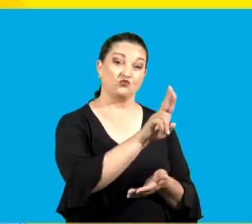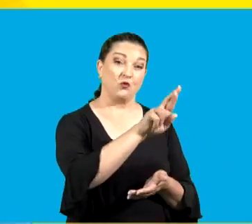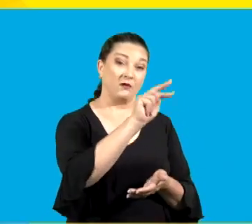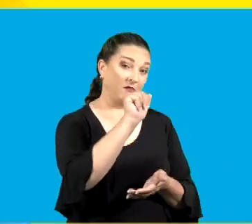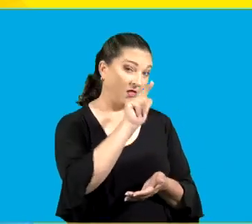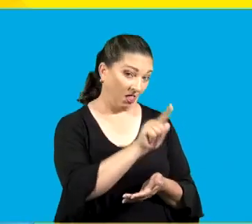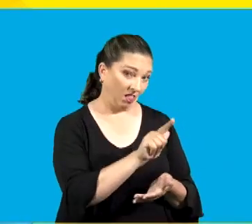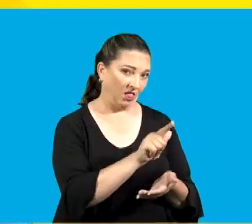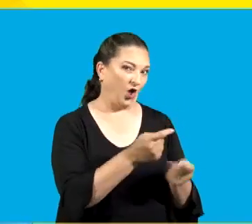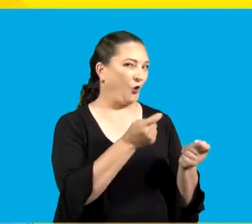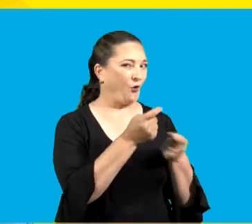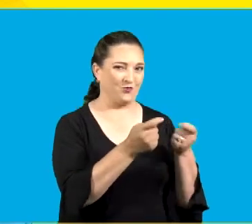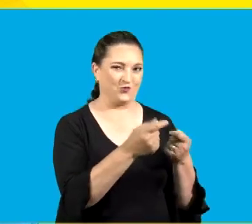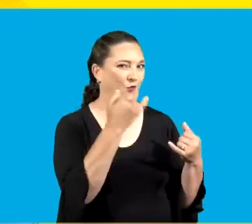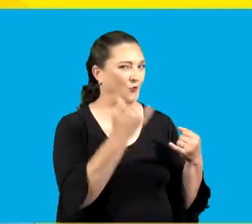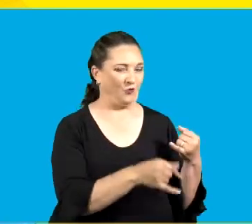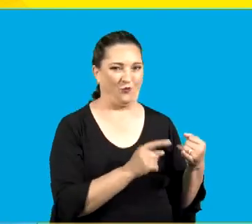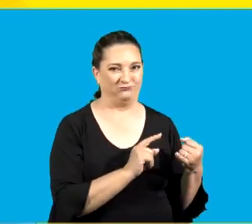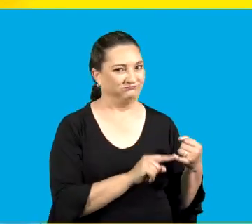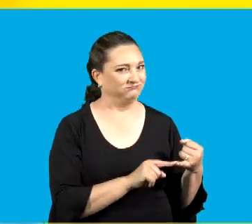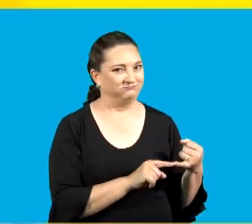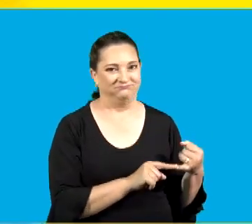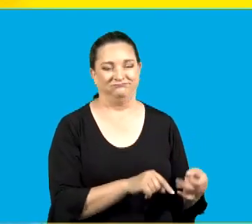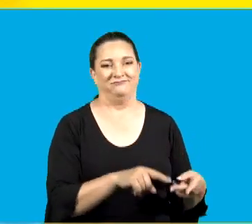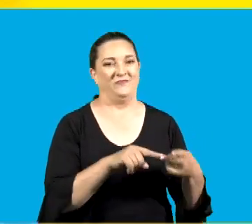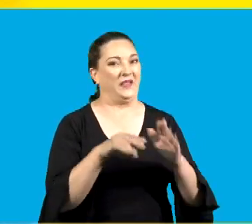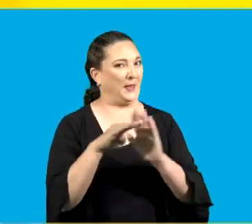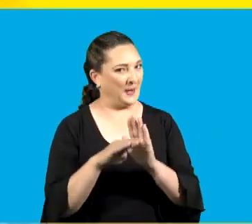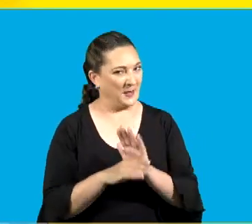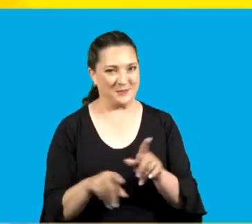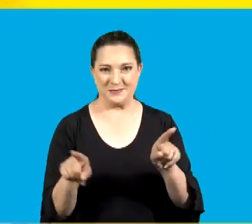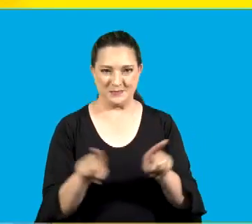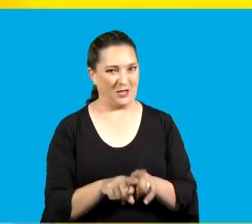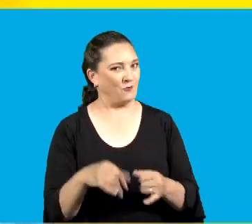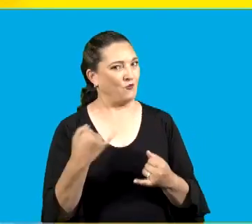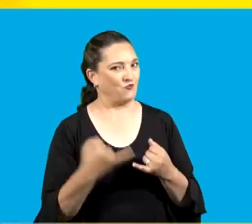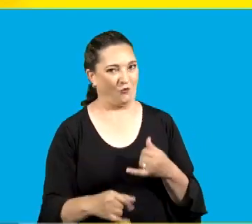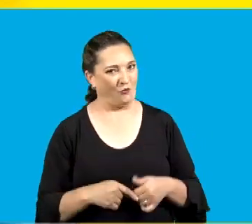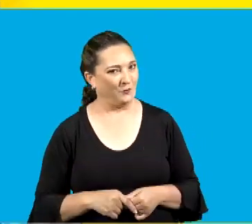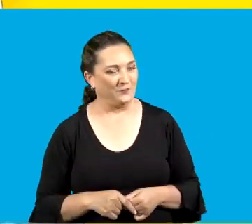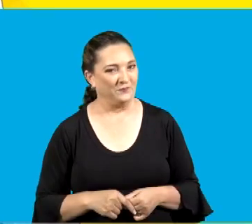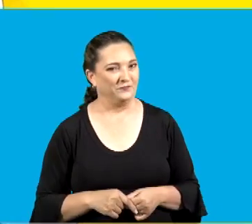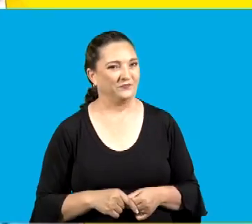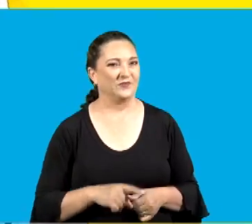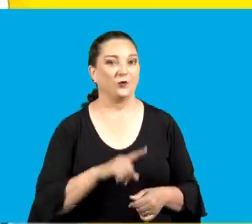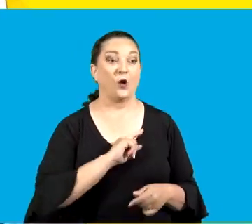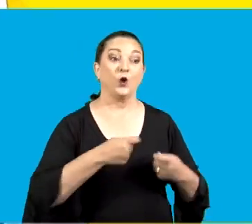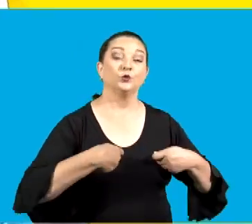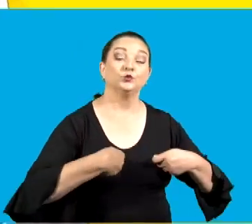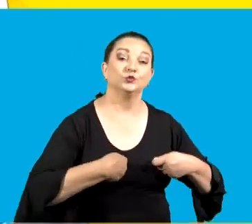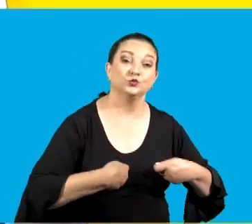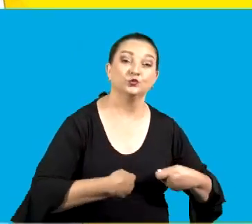the control is incorrect as well as the list is also incorrect. This is merchandise